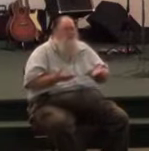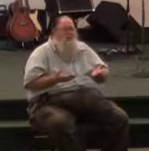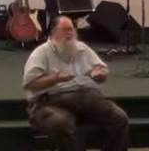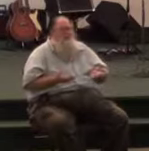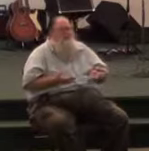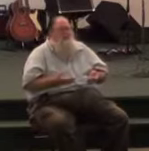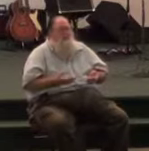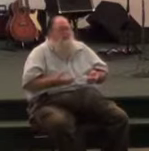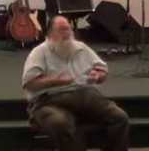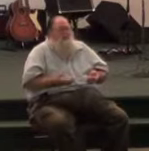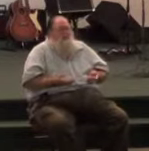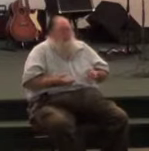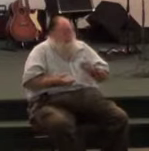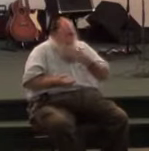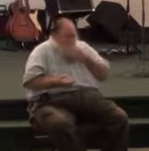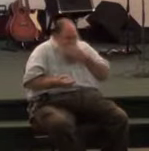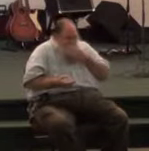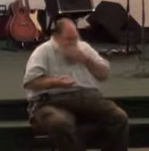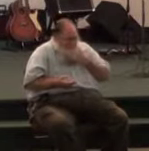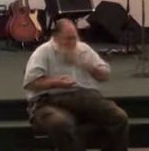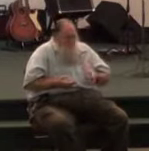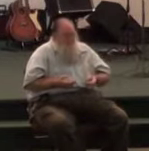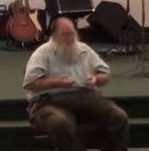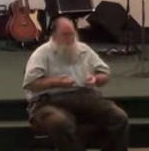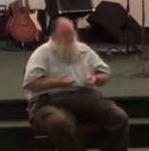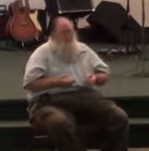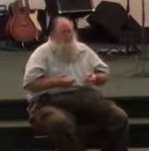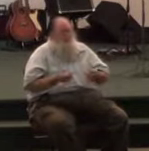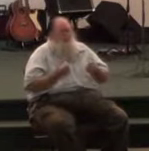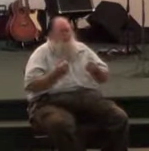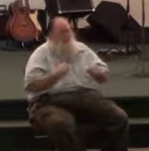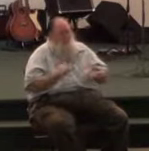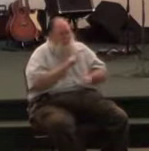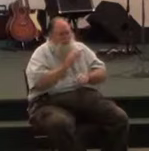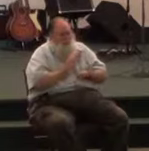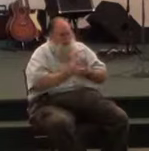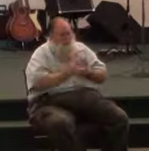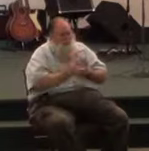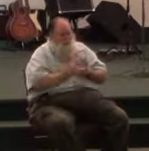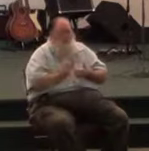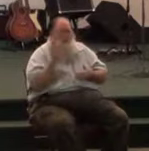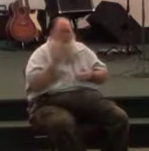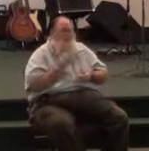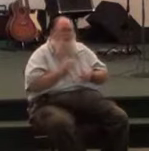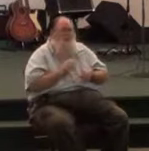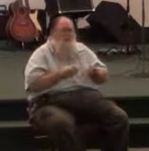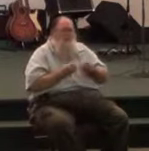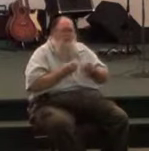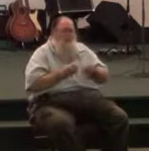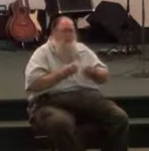present. But it says, Saul, preach fearlessly. And I need you all to help me preach fearlessly.